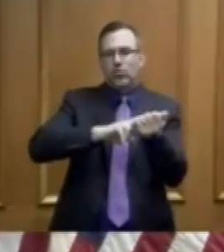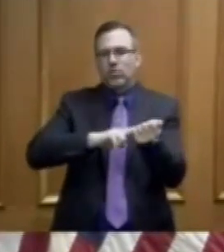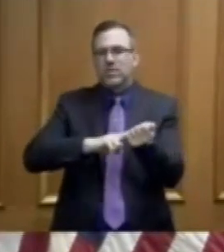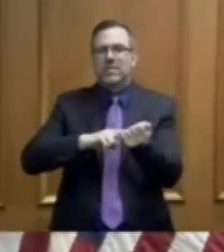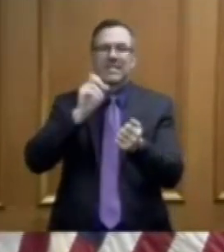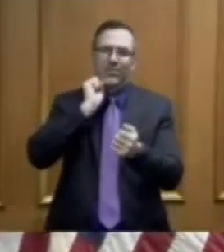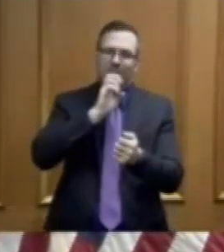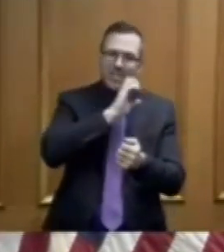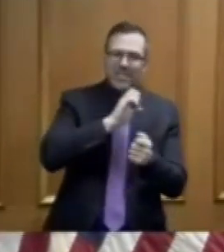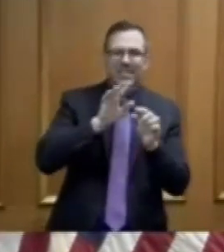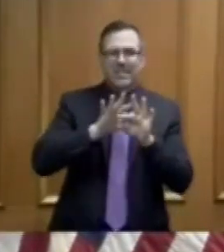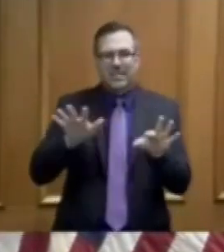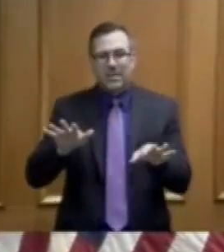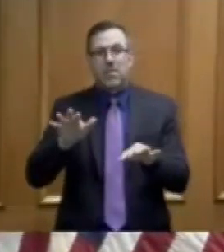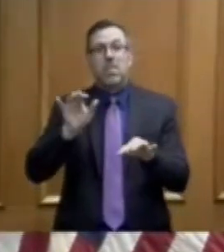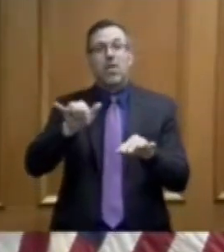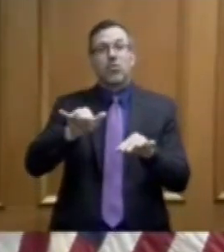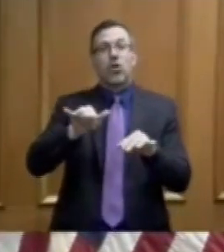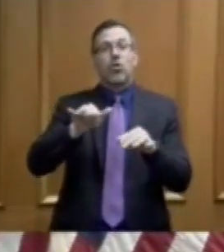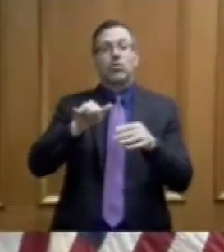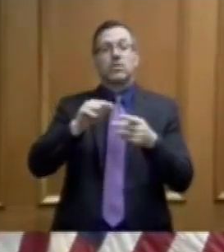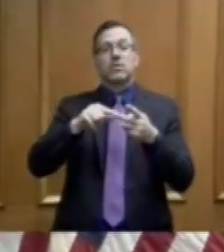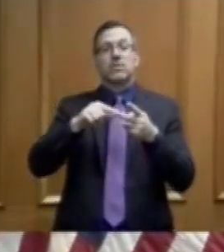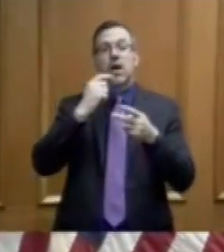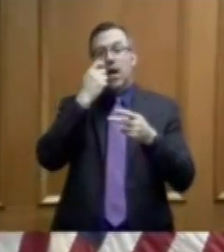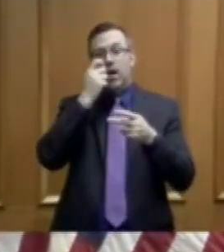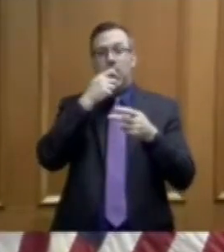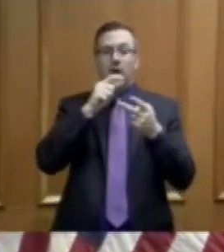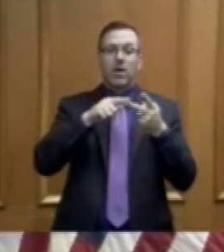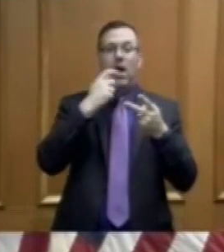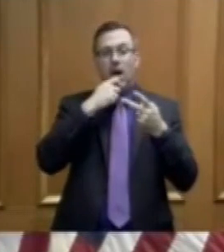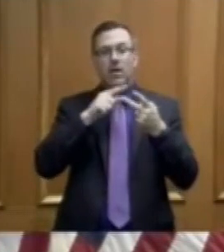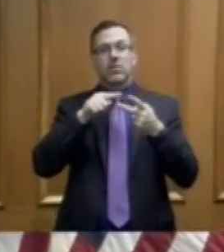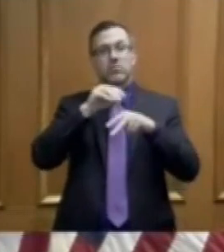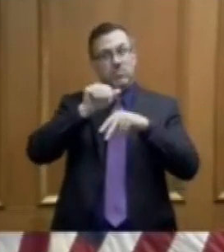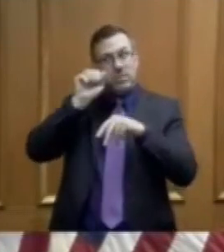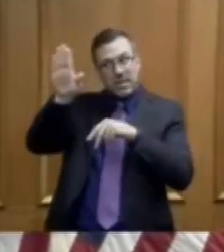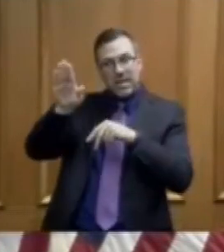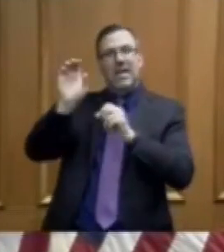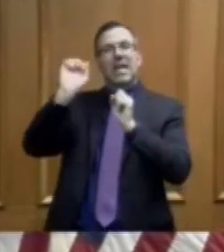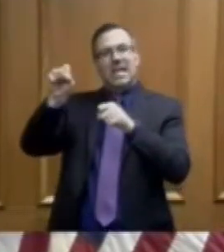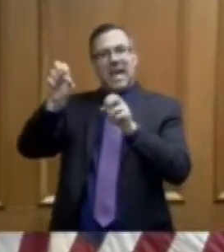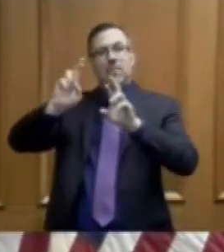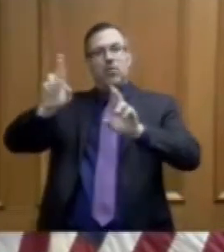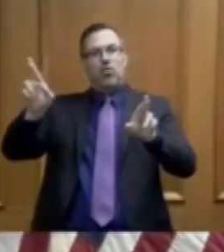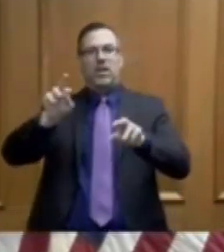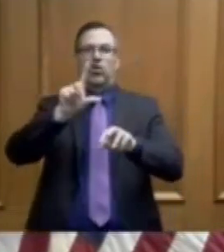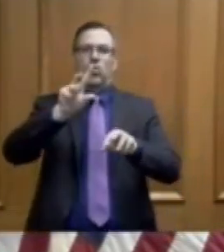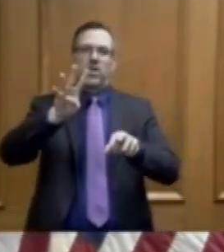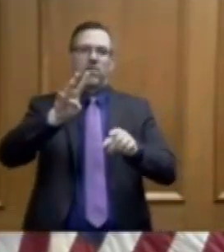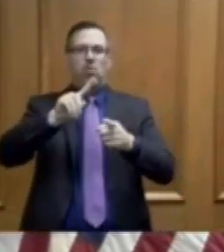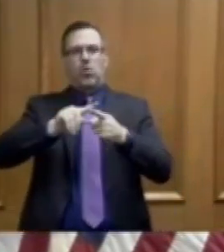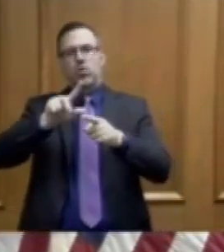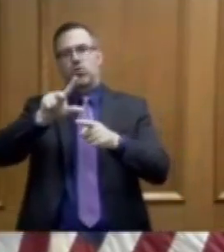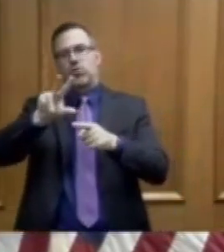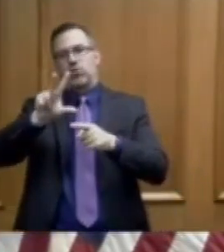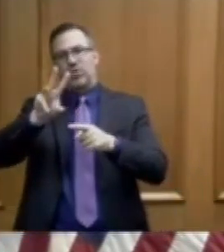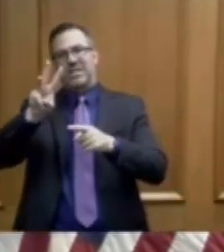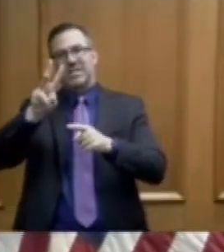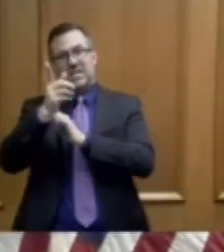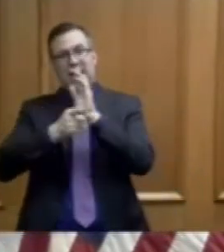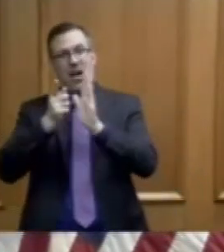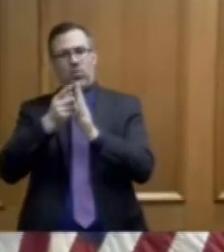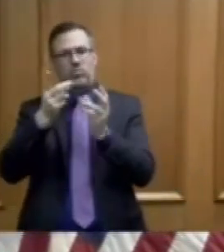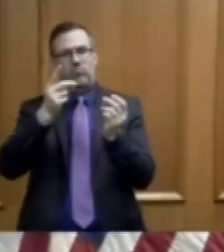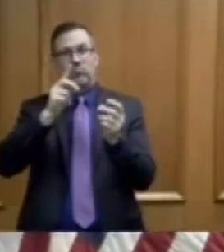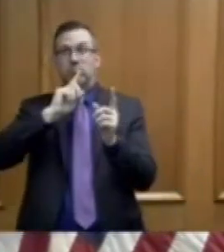we can turn that around in 24 to 36 hours under typical conditions. To date, we have not had any backlog, and so